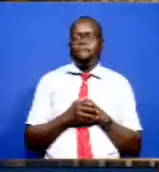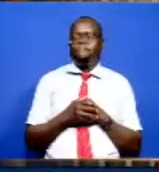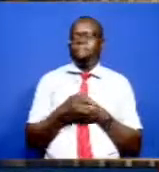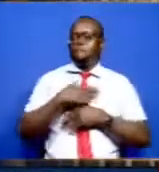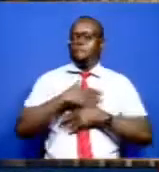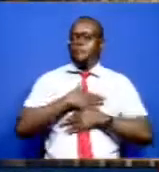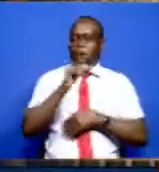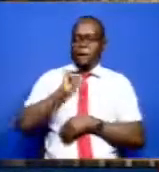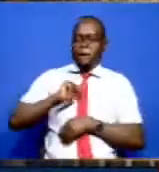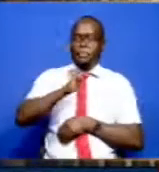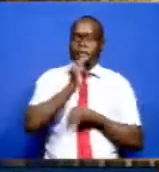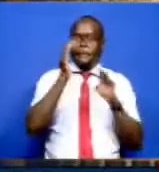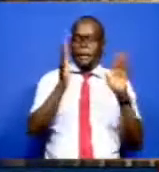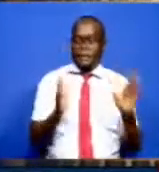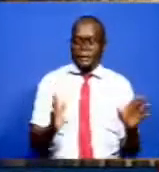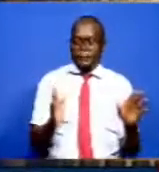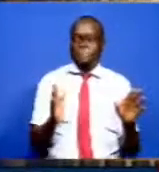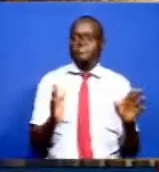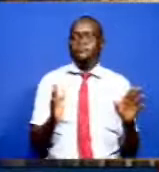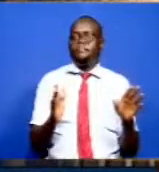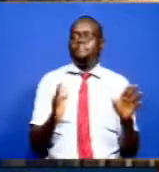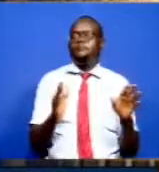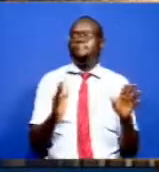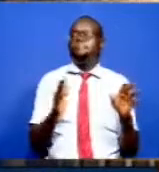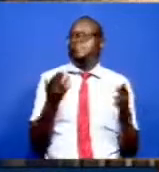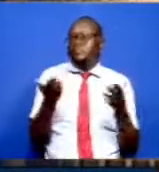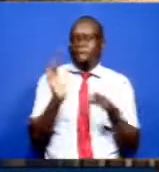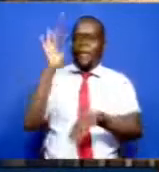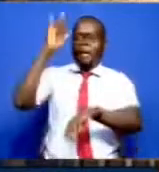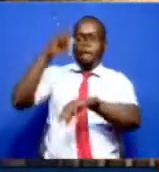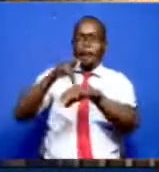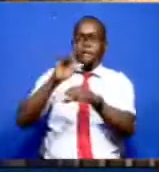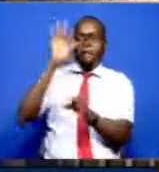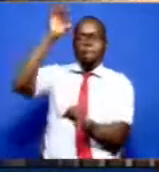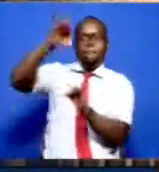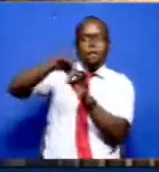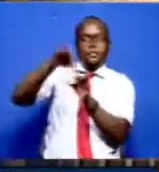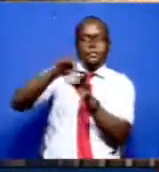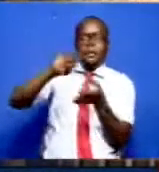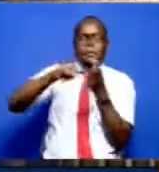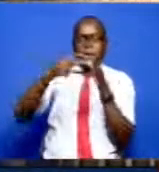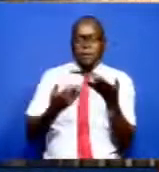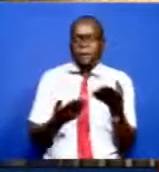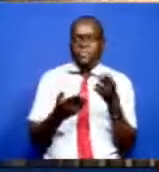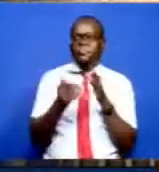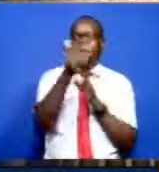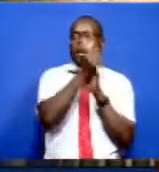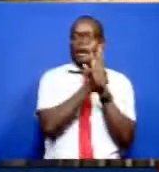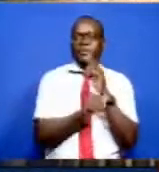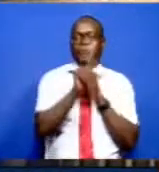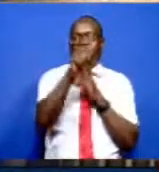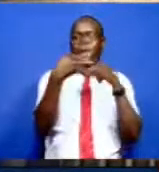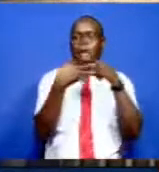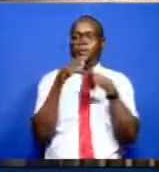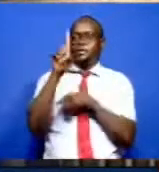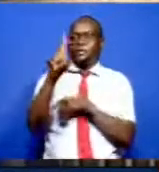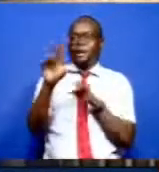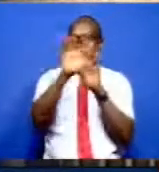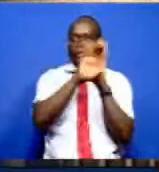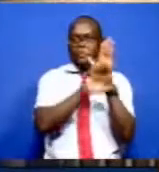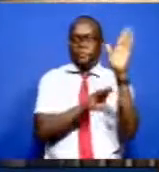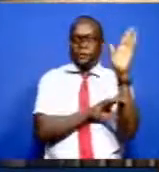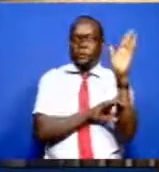Honorable senators, the net effect of the vote is that pursuant to Article 181 of the